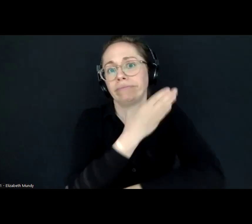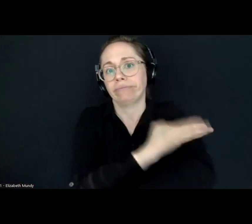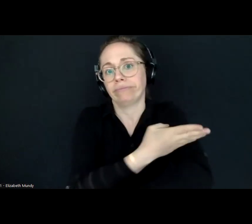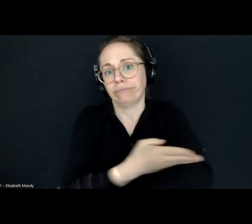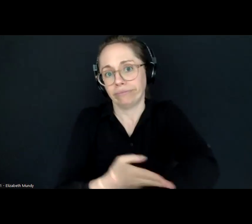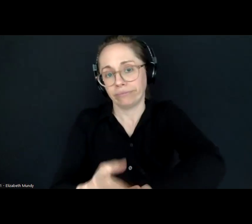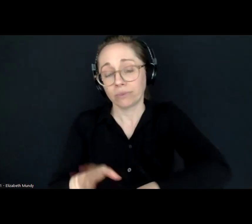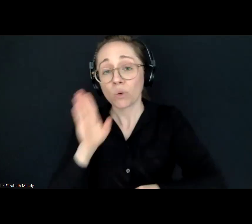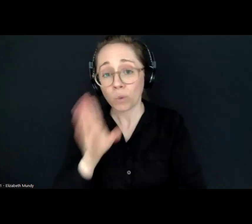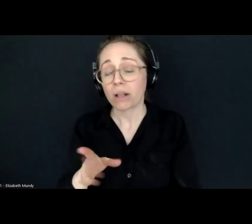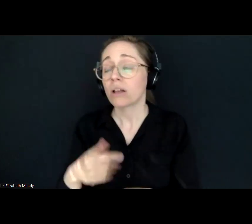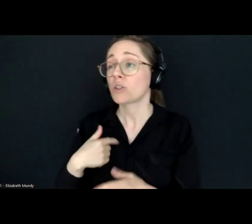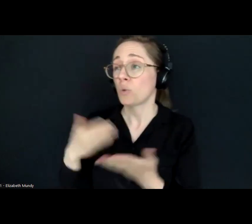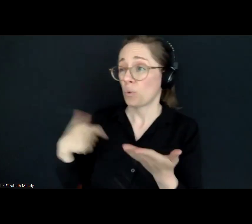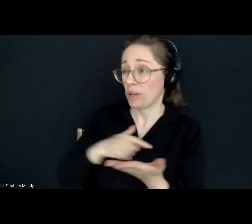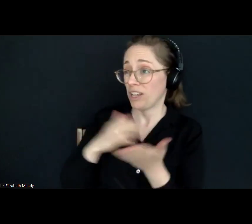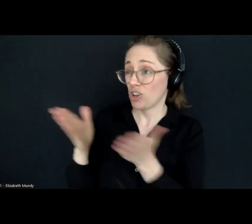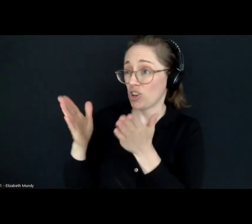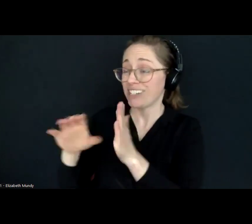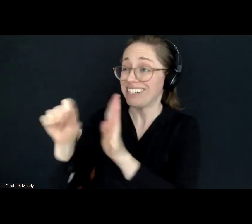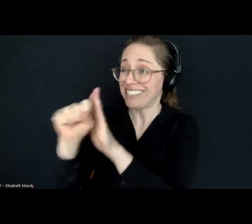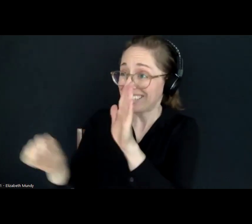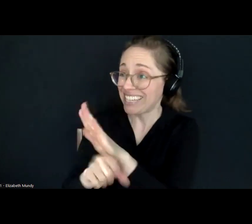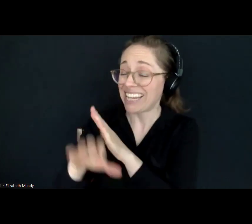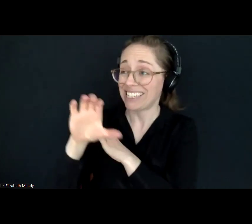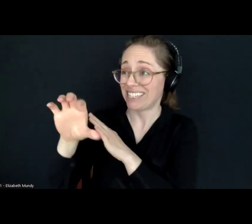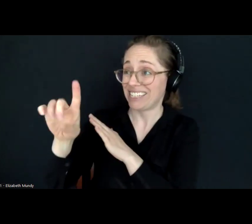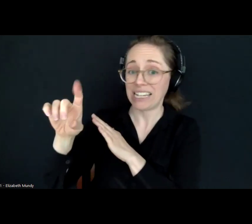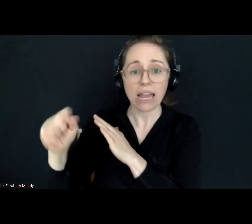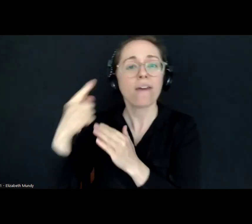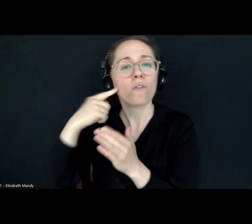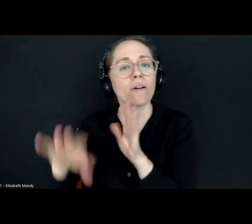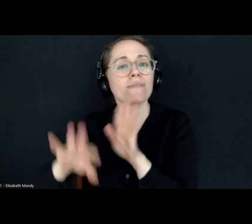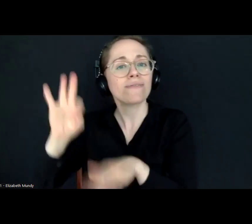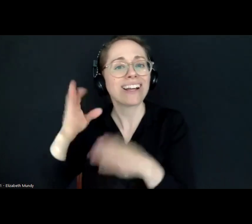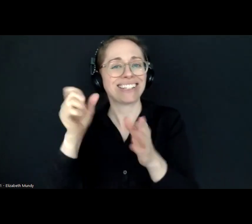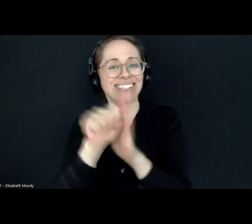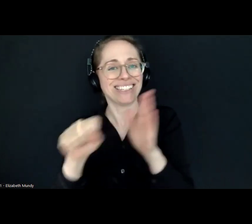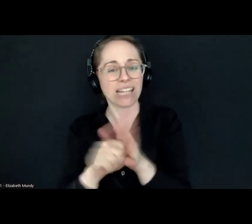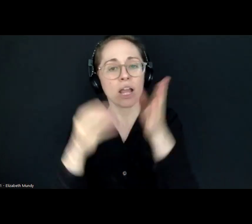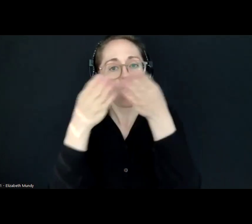in particular to really seek statewide solutions to address this statewide